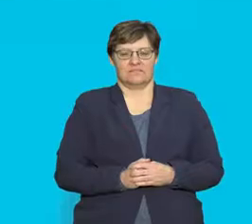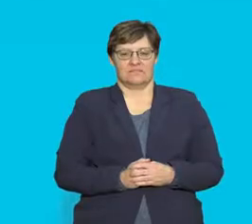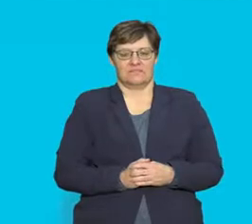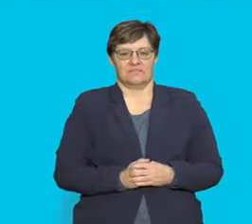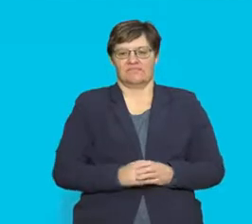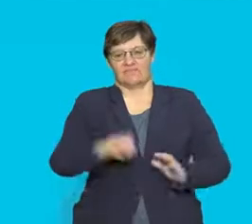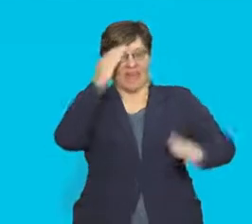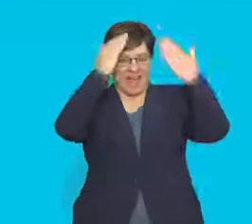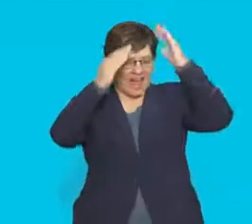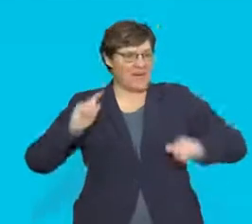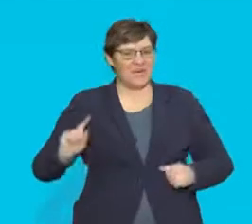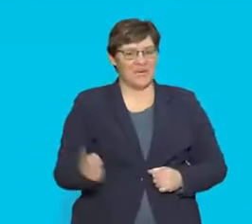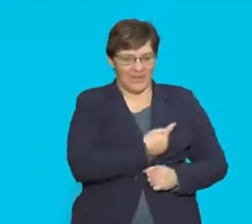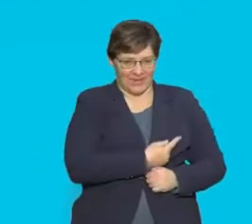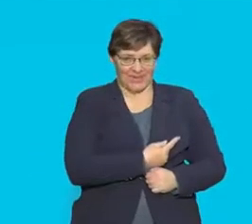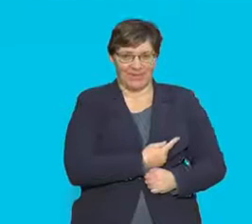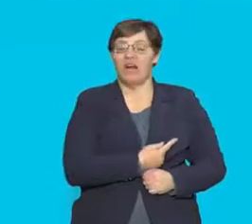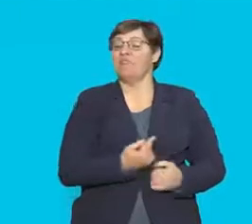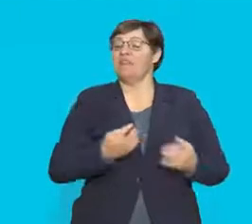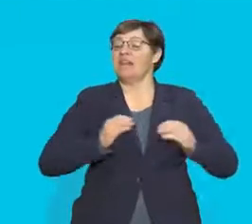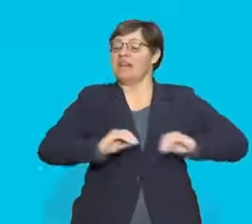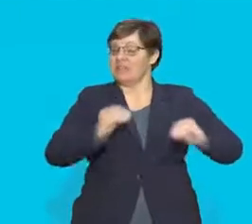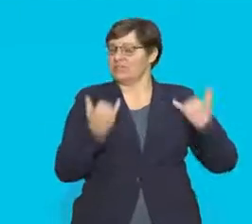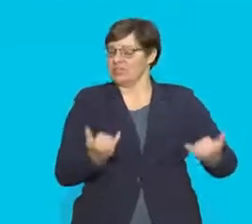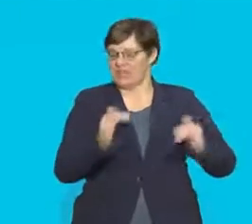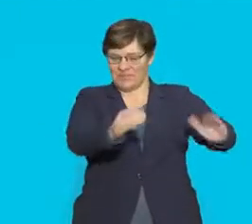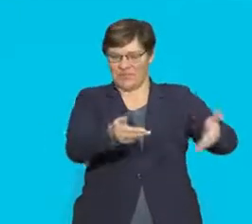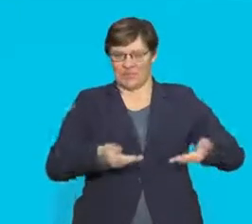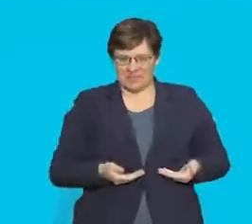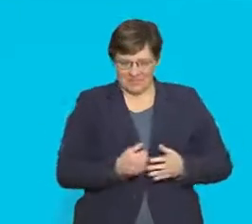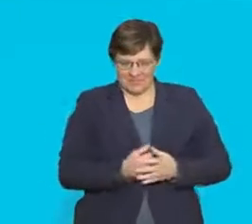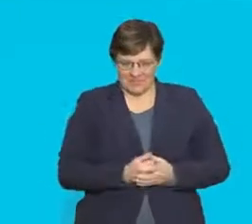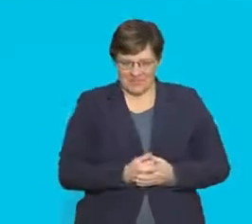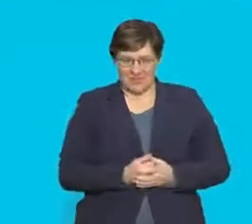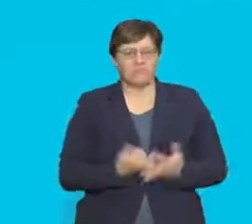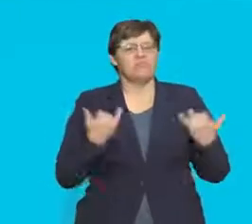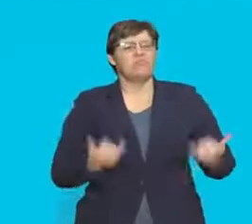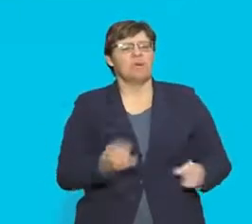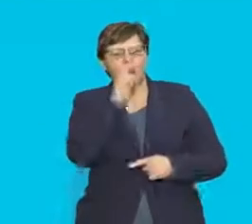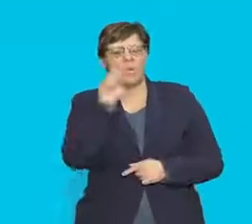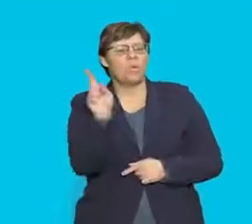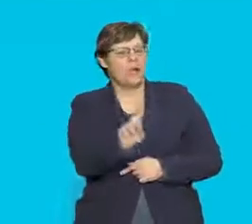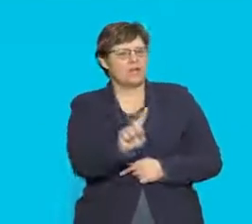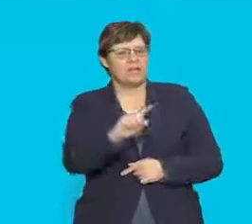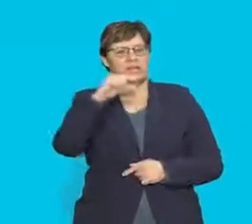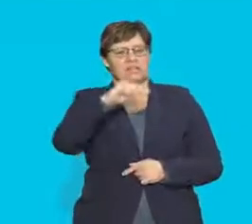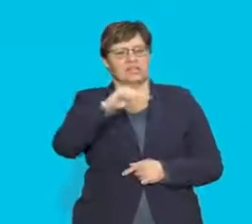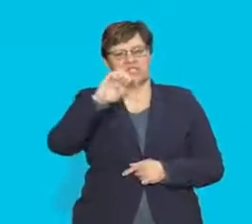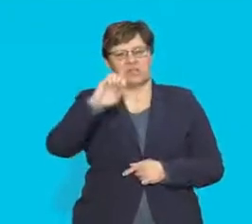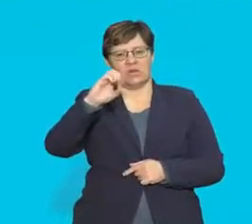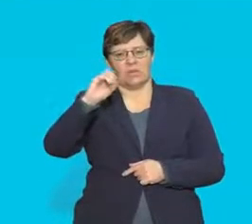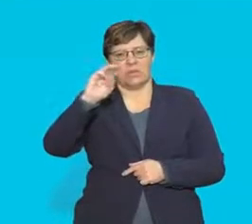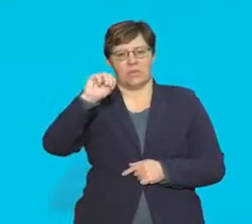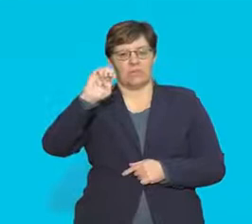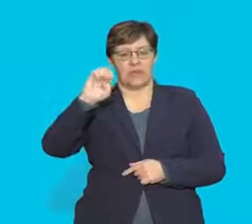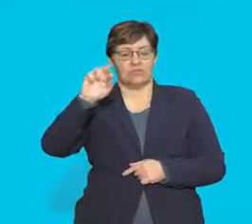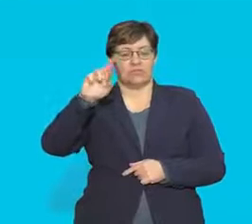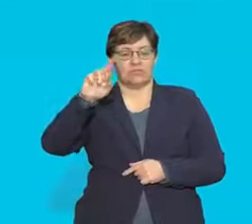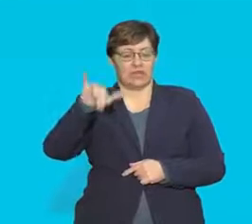Hi guys, welcome to today's lesson. So today we're going to be looking at geometry, but our main focus under geometry